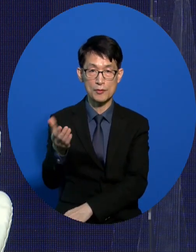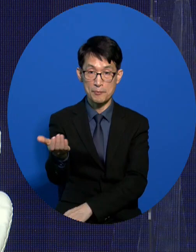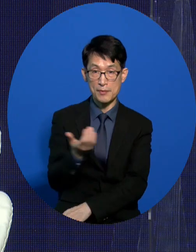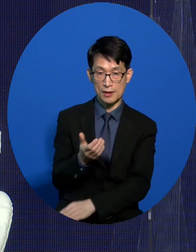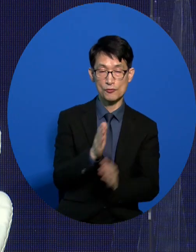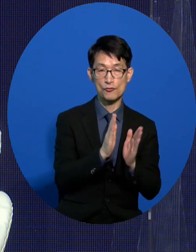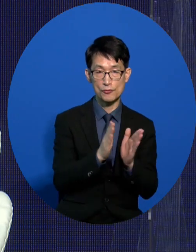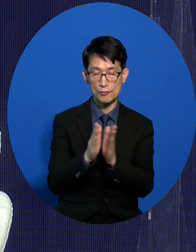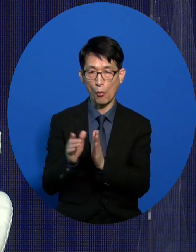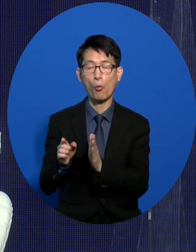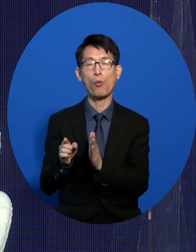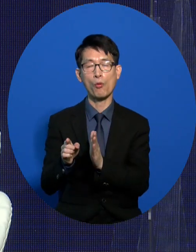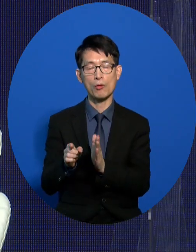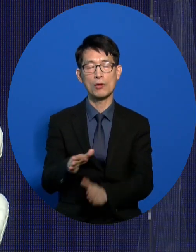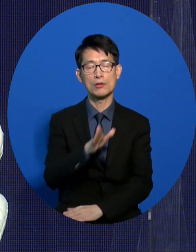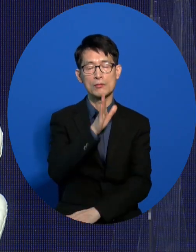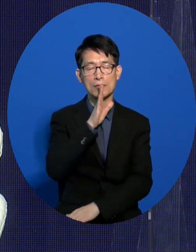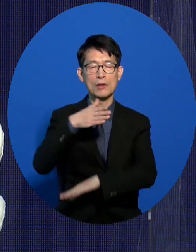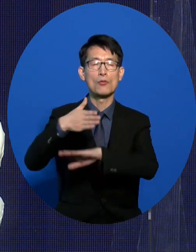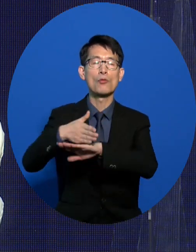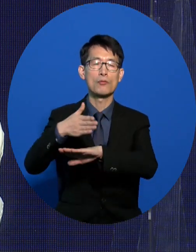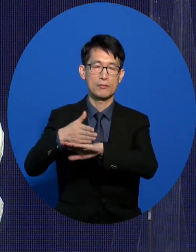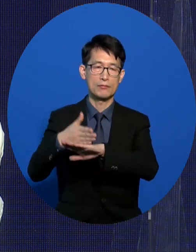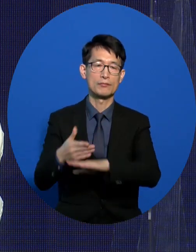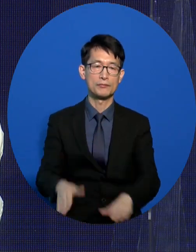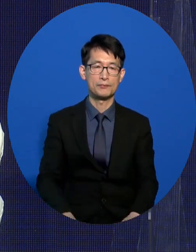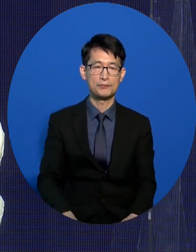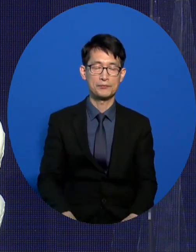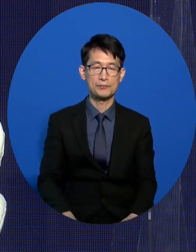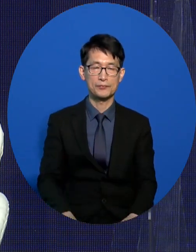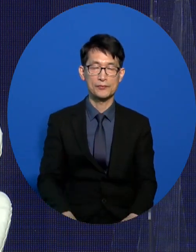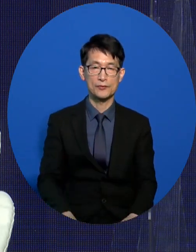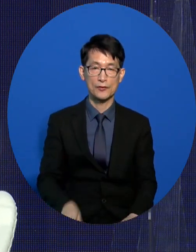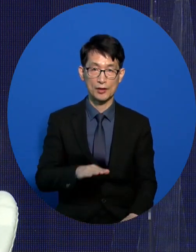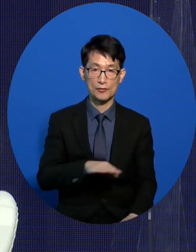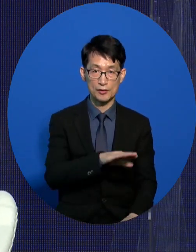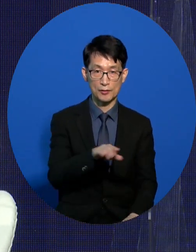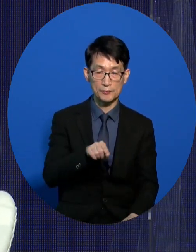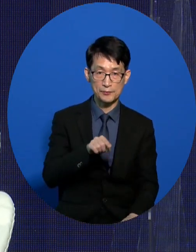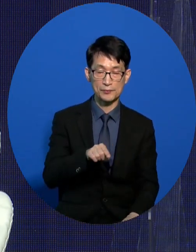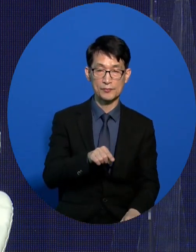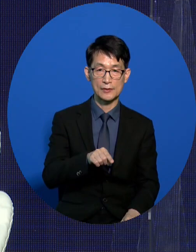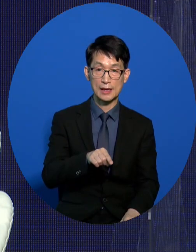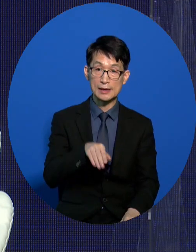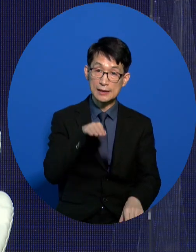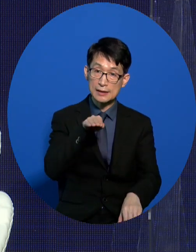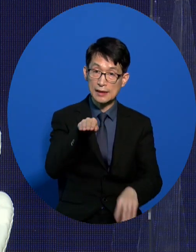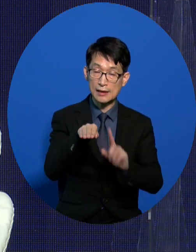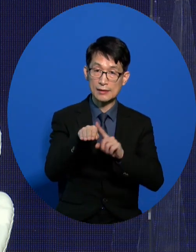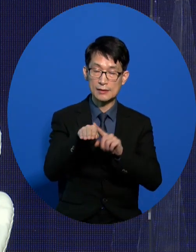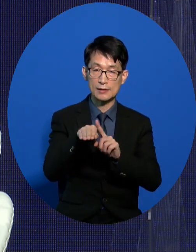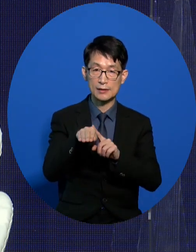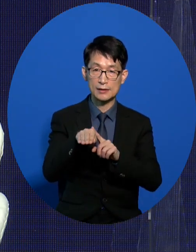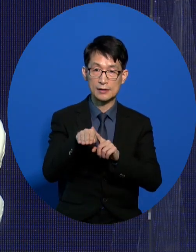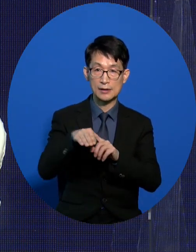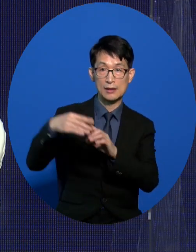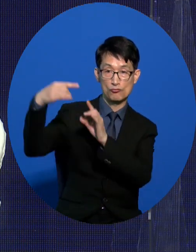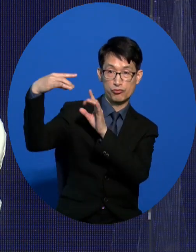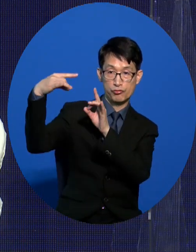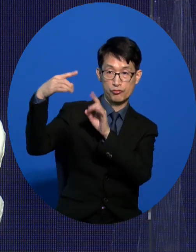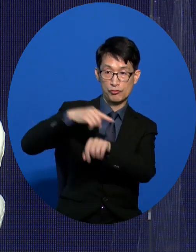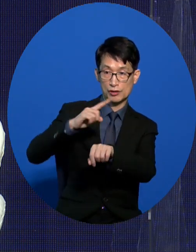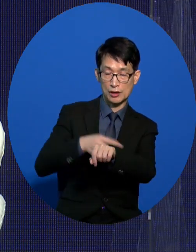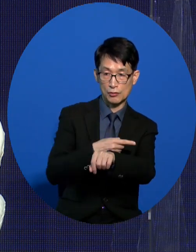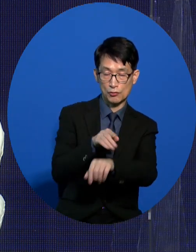of efforts will be very important. We're actually very appreciative of the fact that these technologies are being developed.